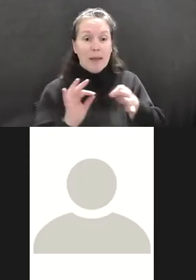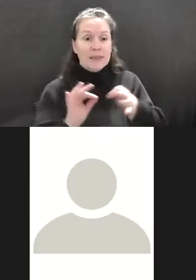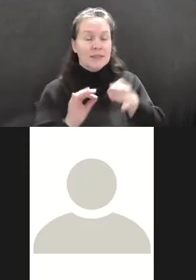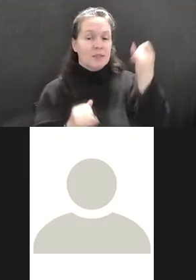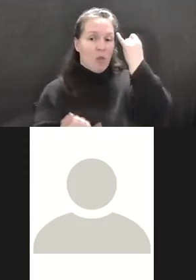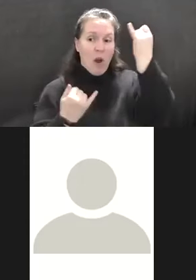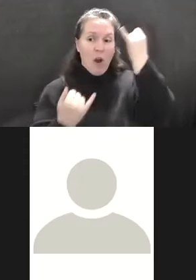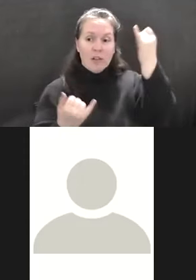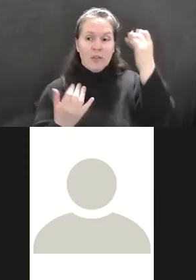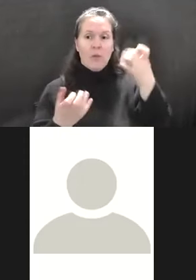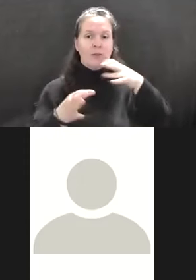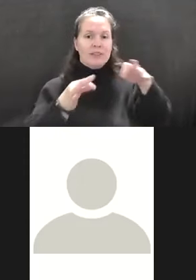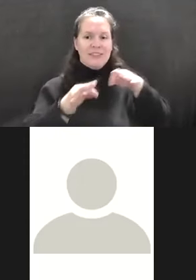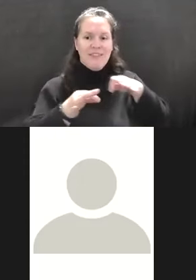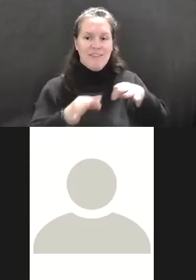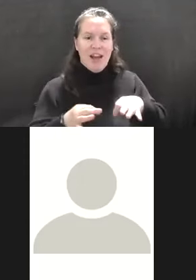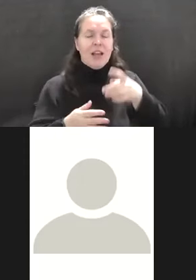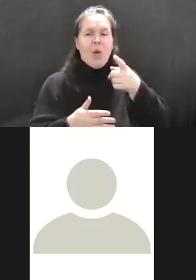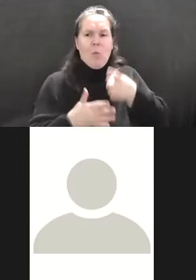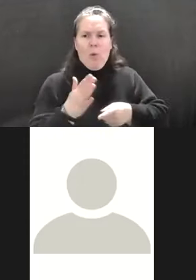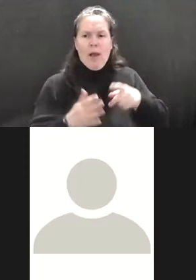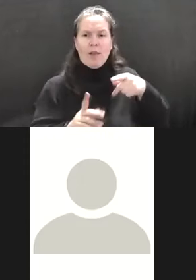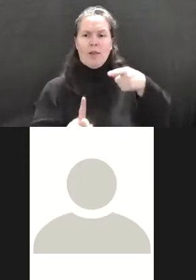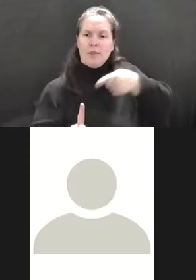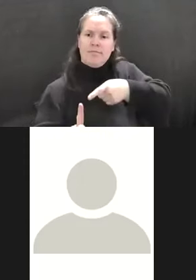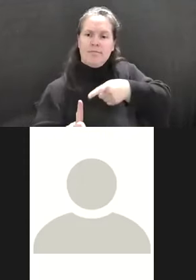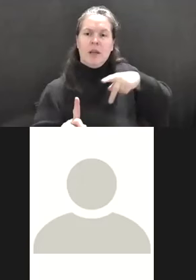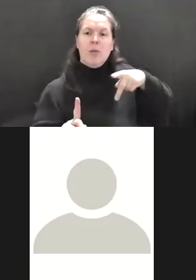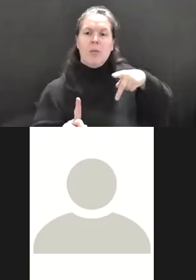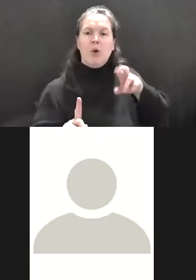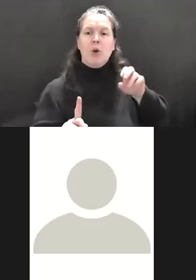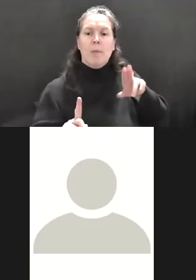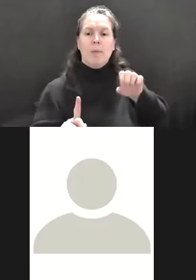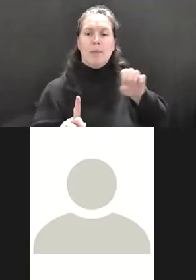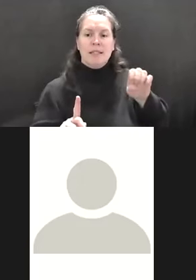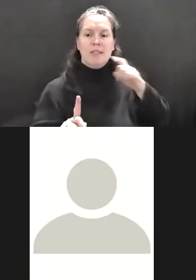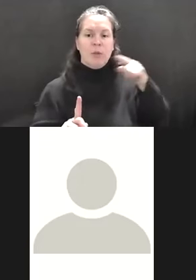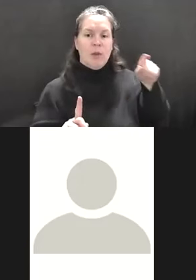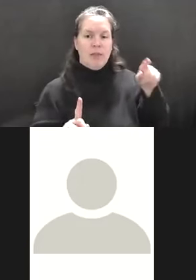want to define what the purpose is of this bill as well?